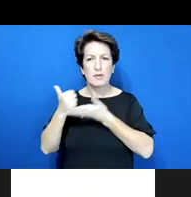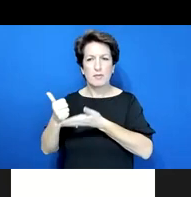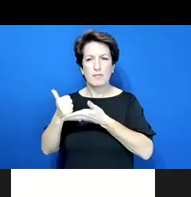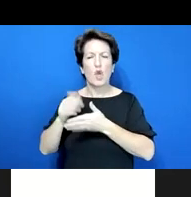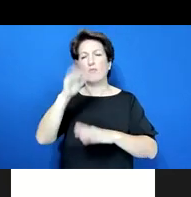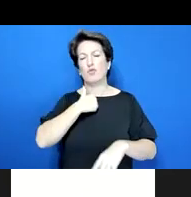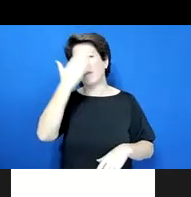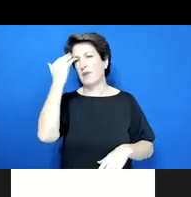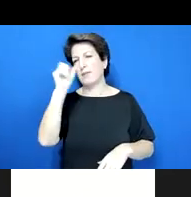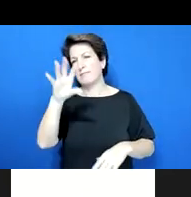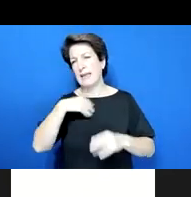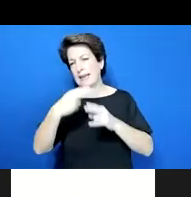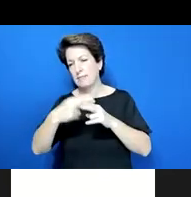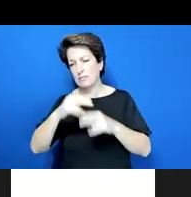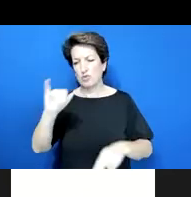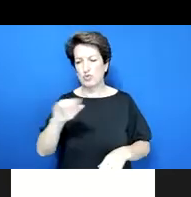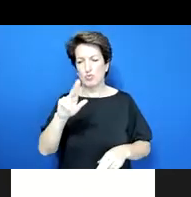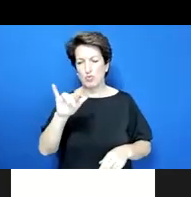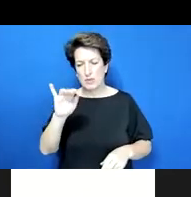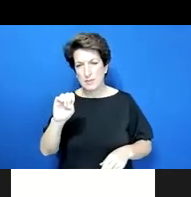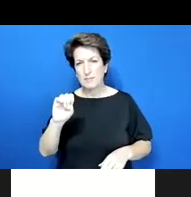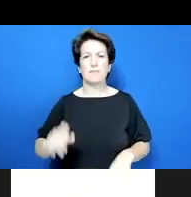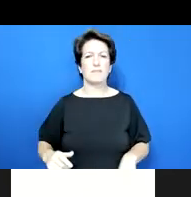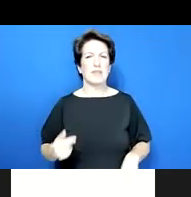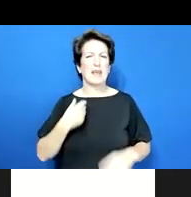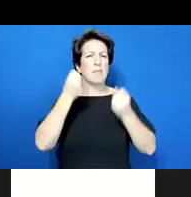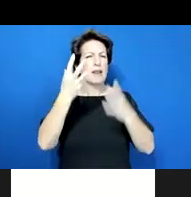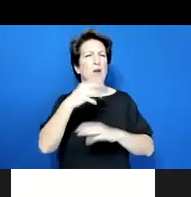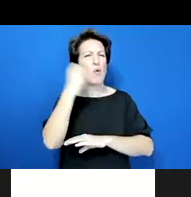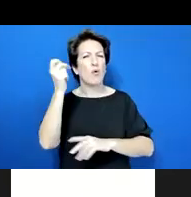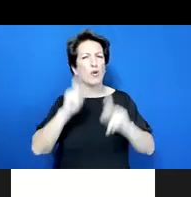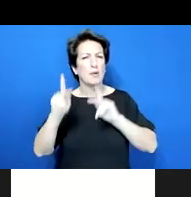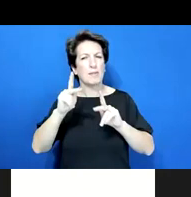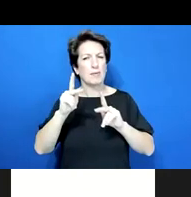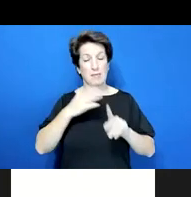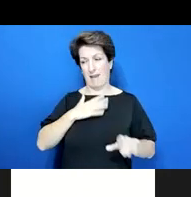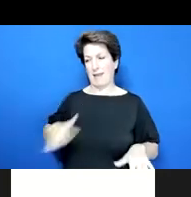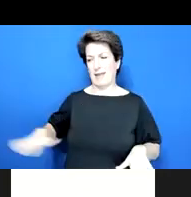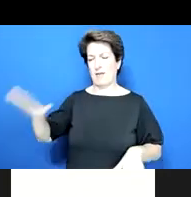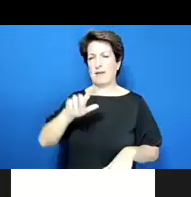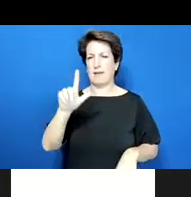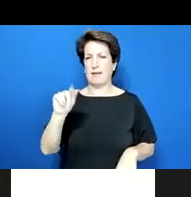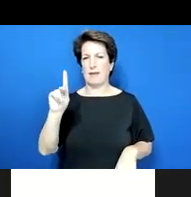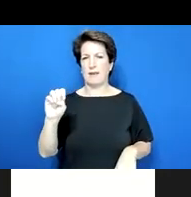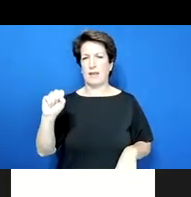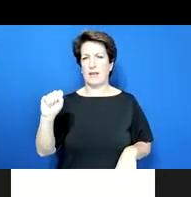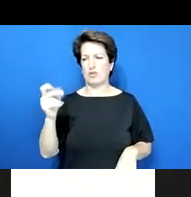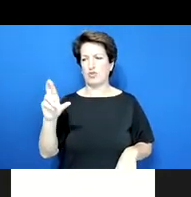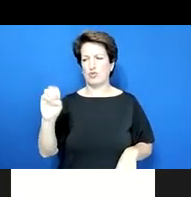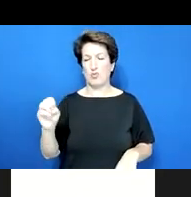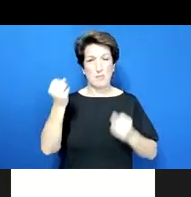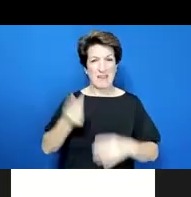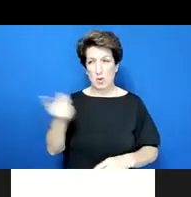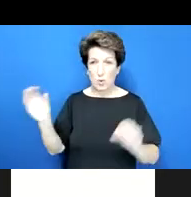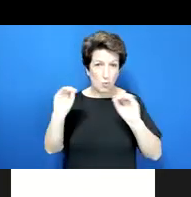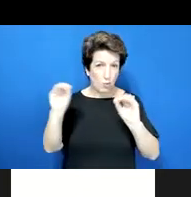Julie. I have a pile of seniors that I've been helping here on the lakeshore. A lot of them don't have computers. A lot